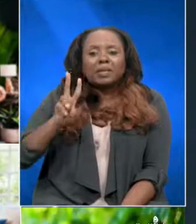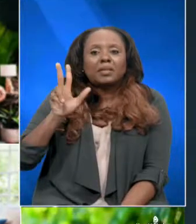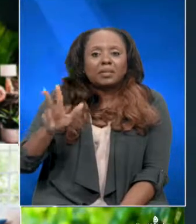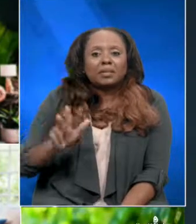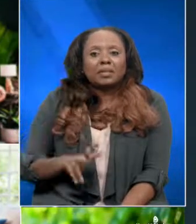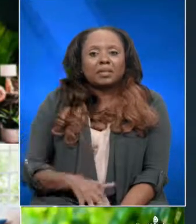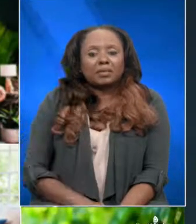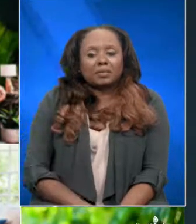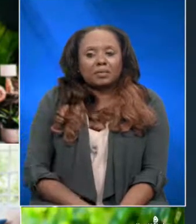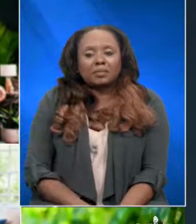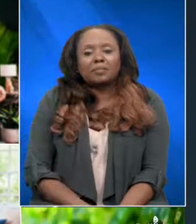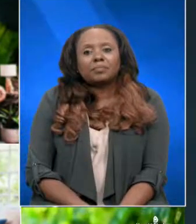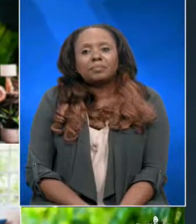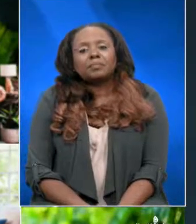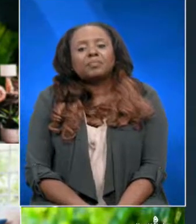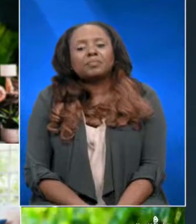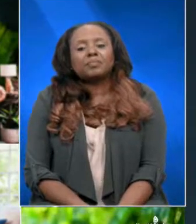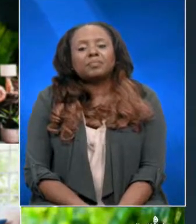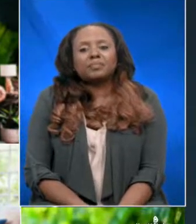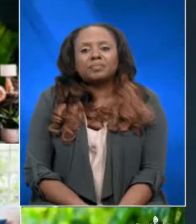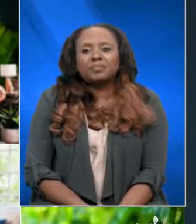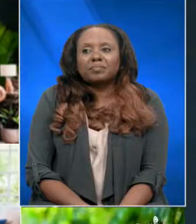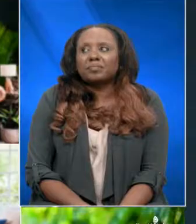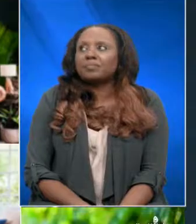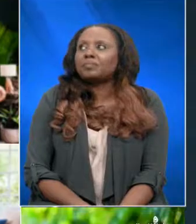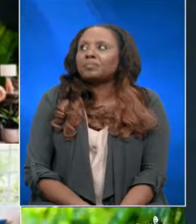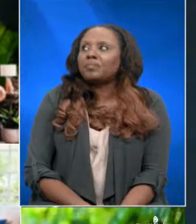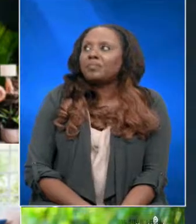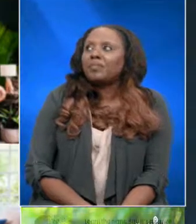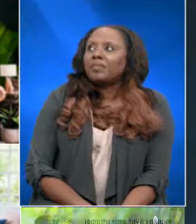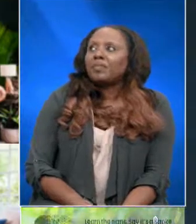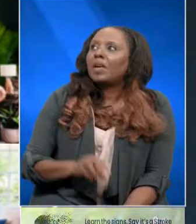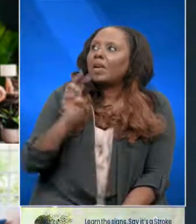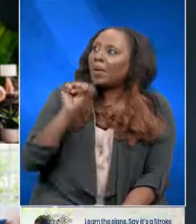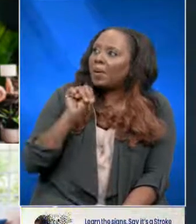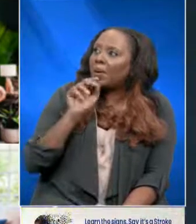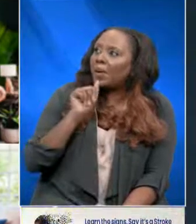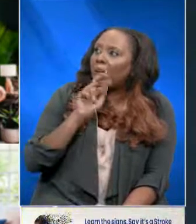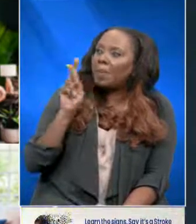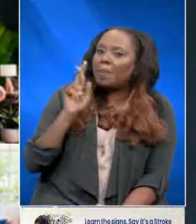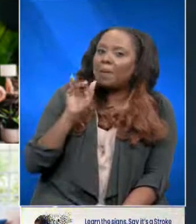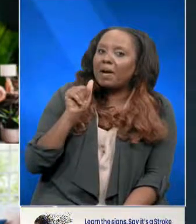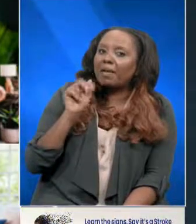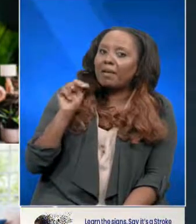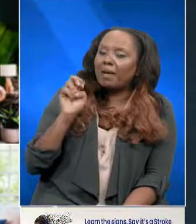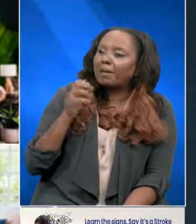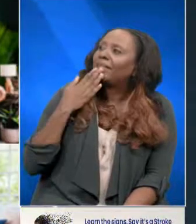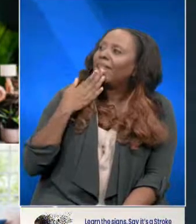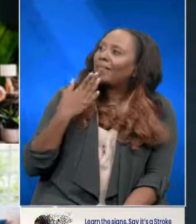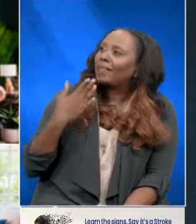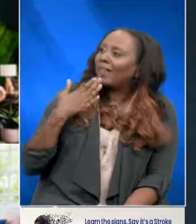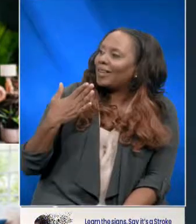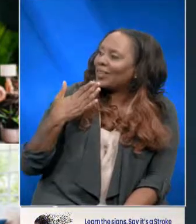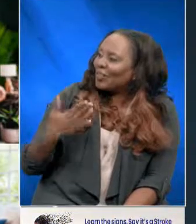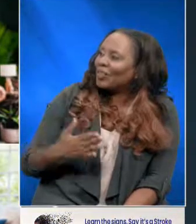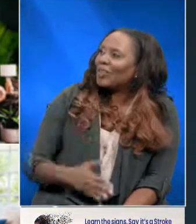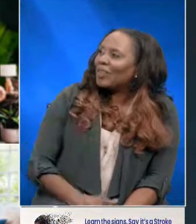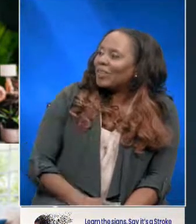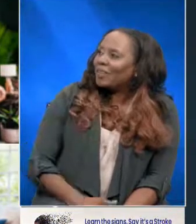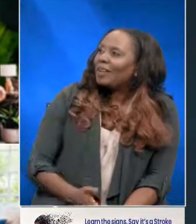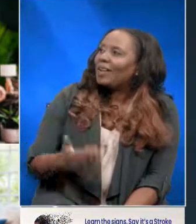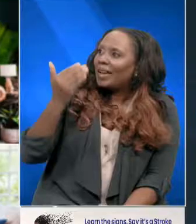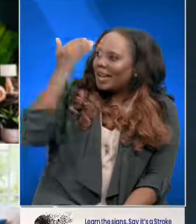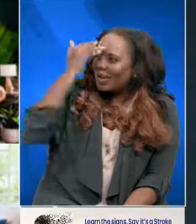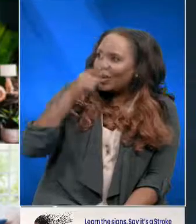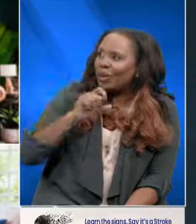228-5563. Let me, though, thank you very much, Marianne, for that particular piece that you did, because I know you worked